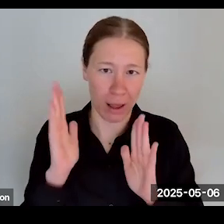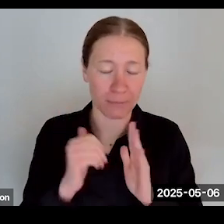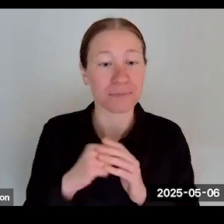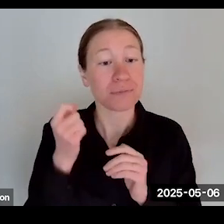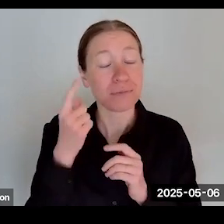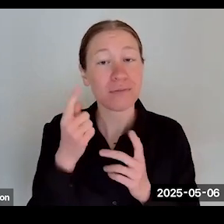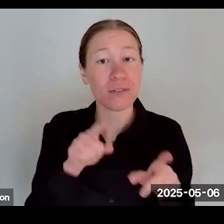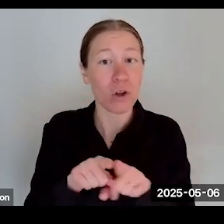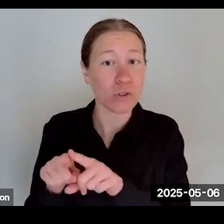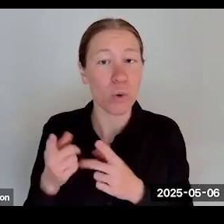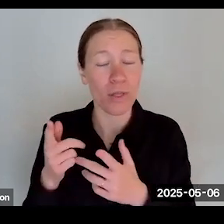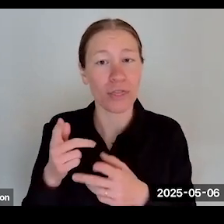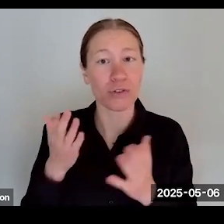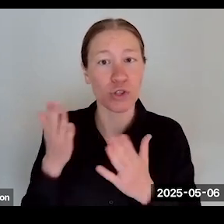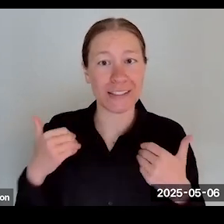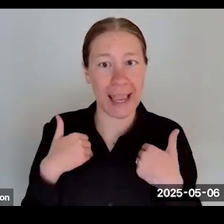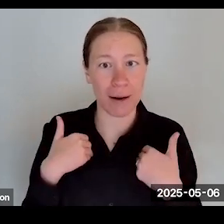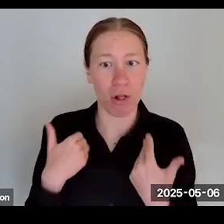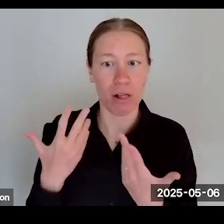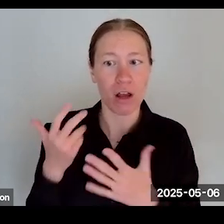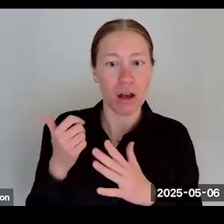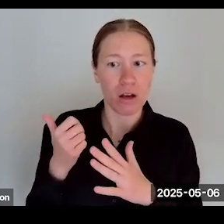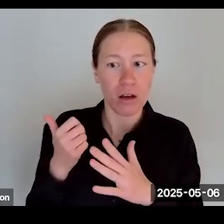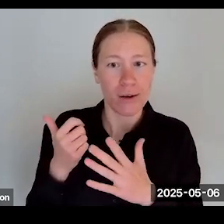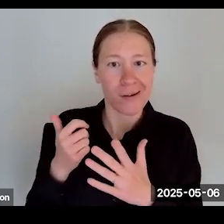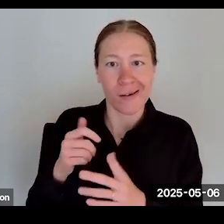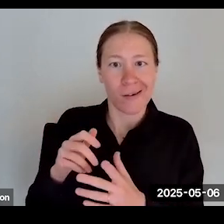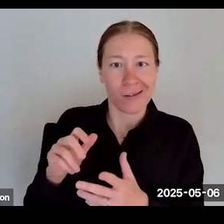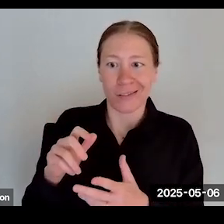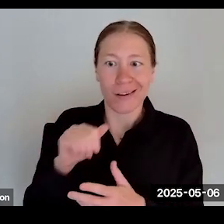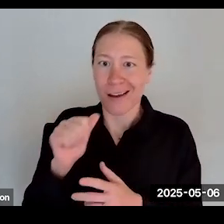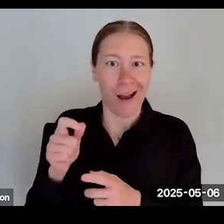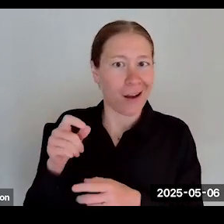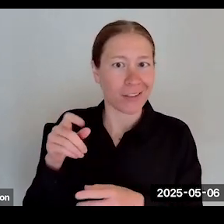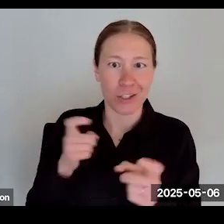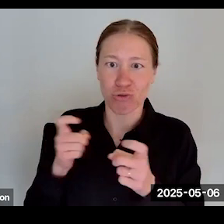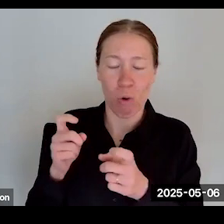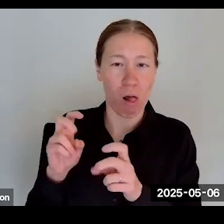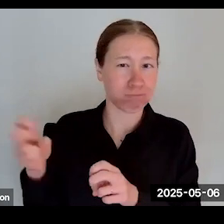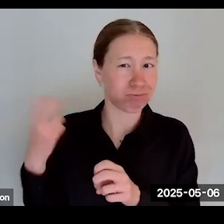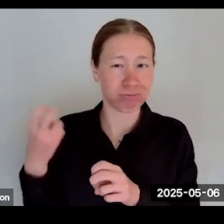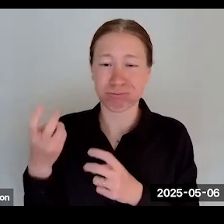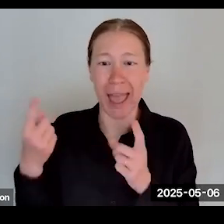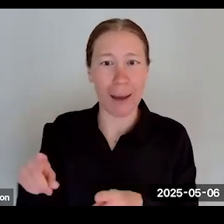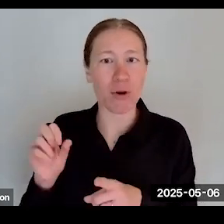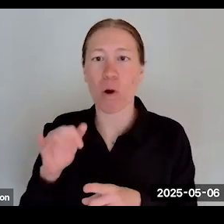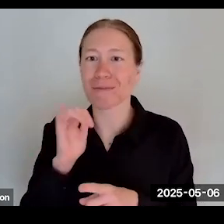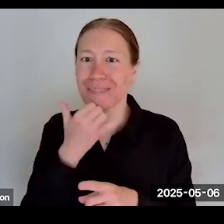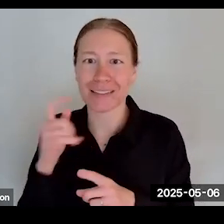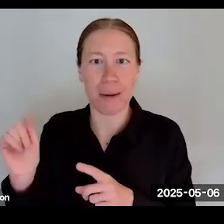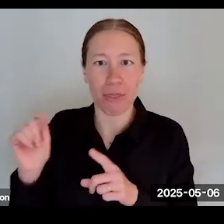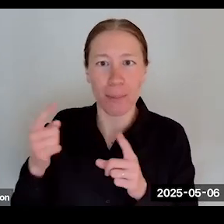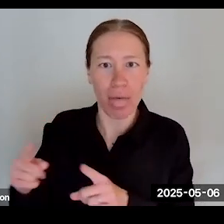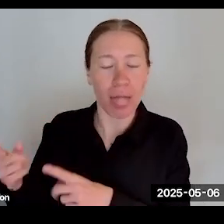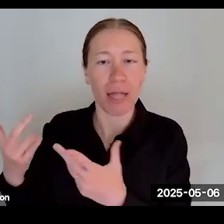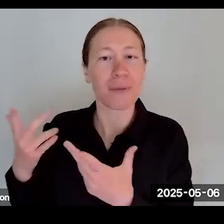animal is out of care and control and the handler does not take effective action to control it or if it's not housebroken, that animal may